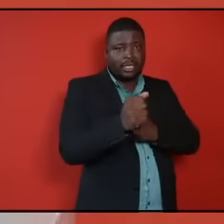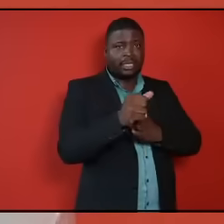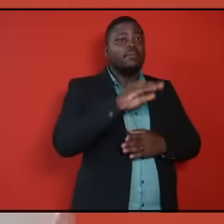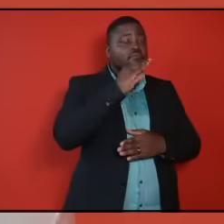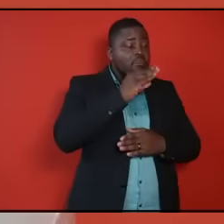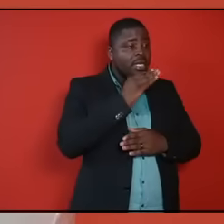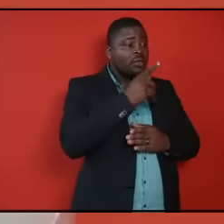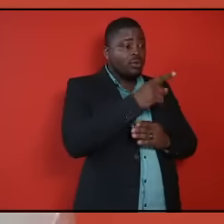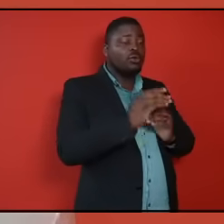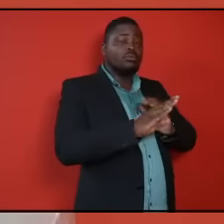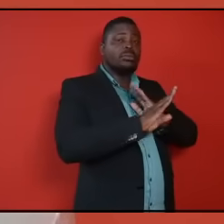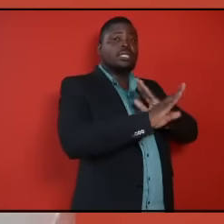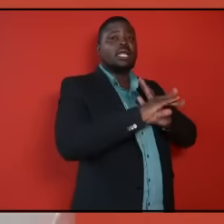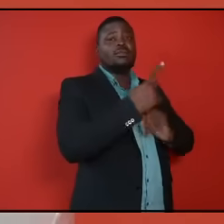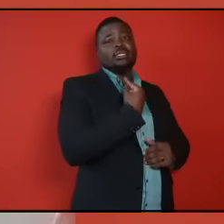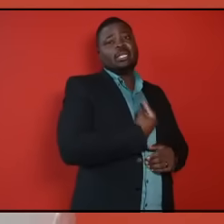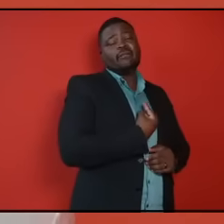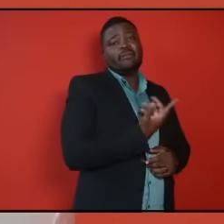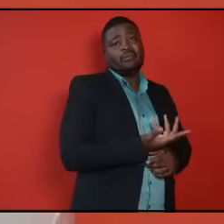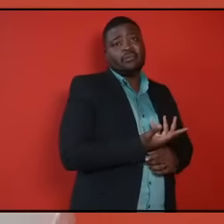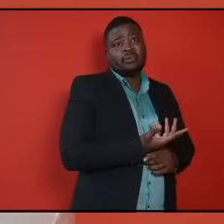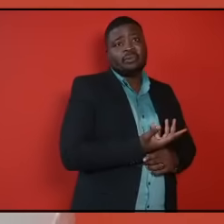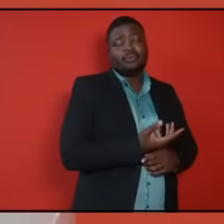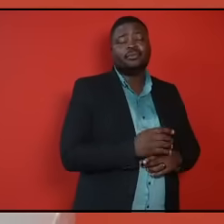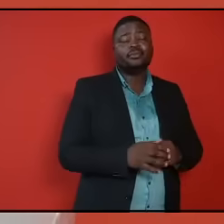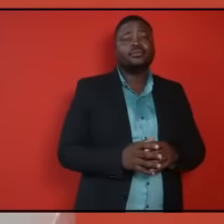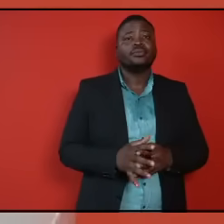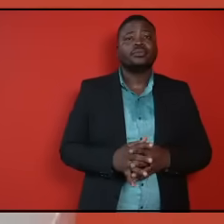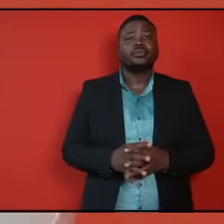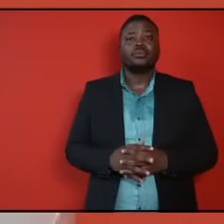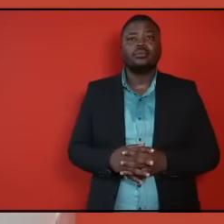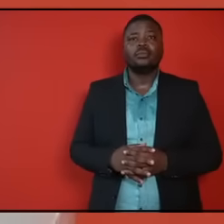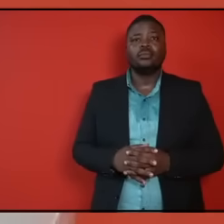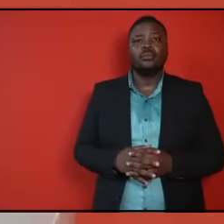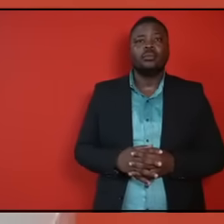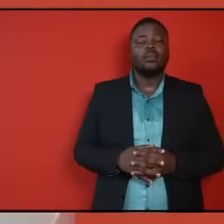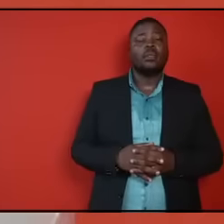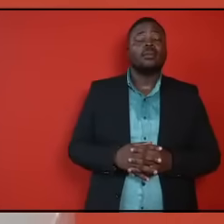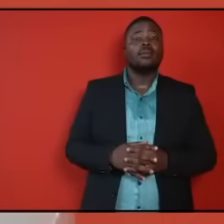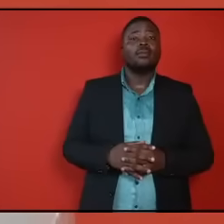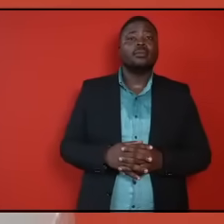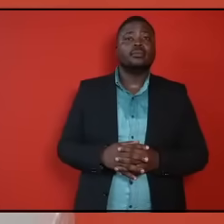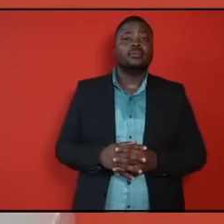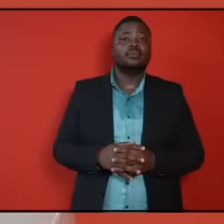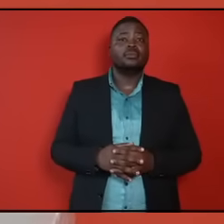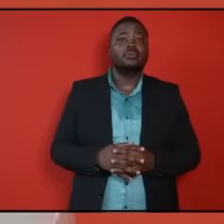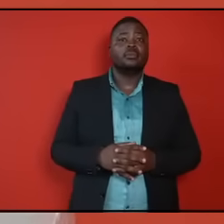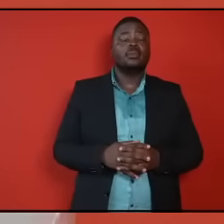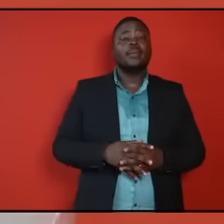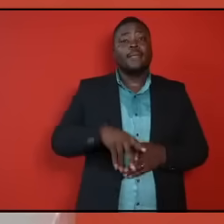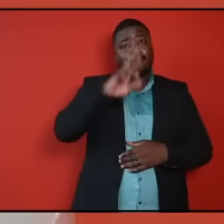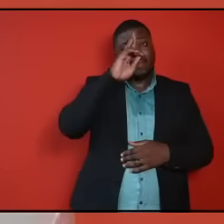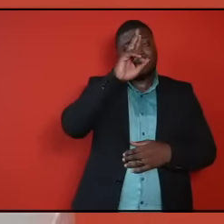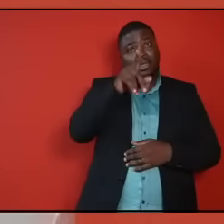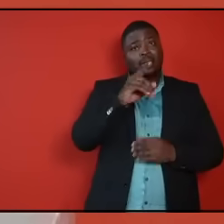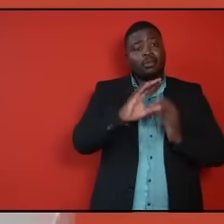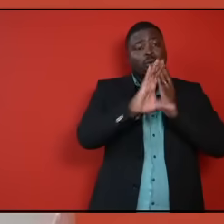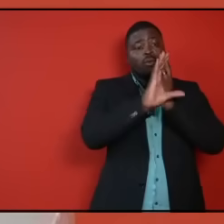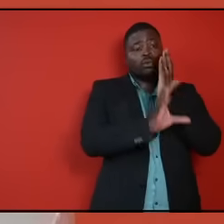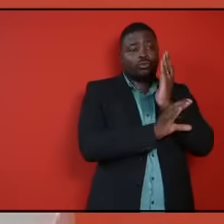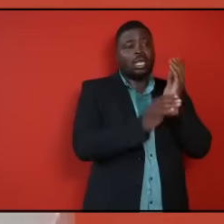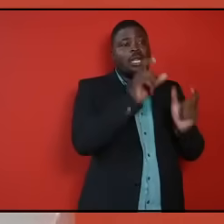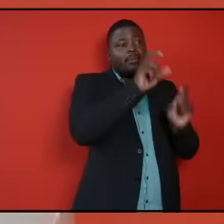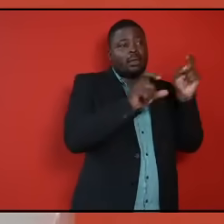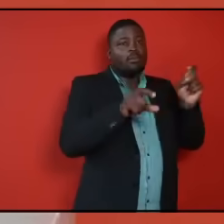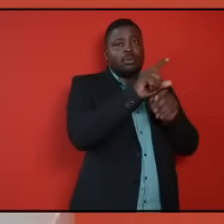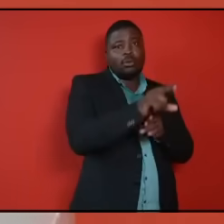Those people, when they sit, they always have the odd number. They are never 10, where you can